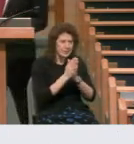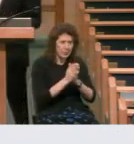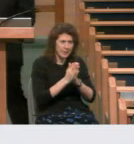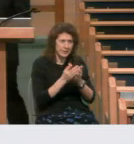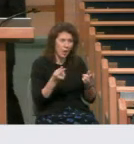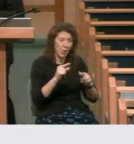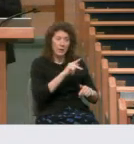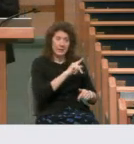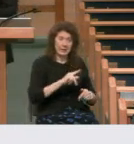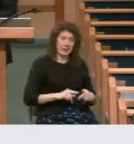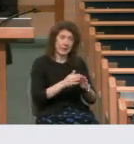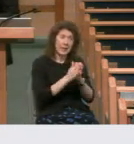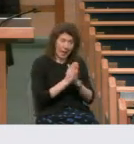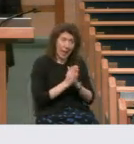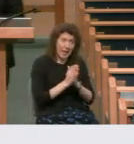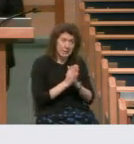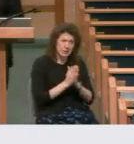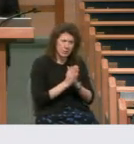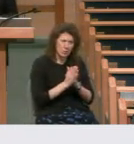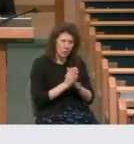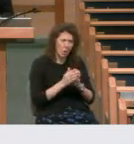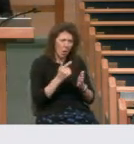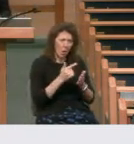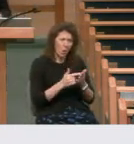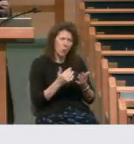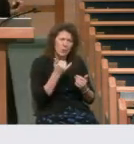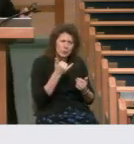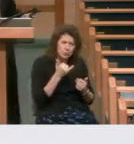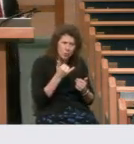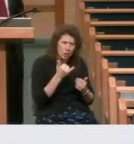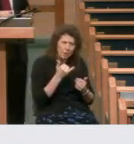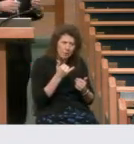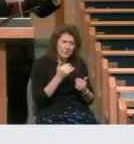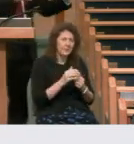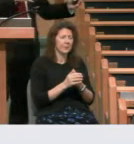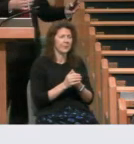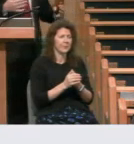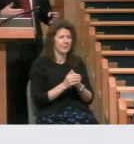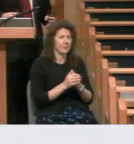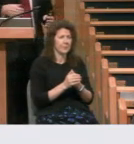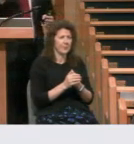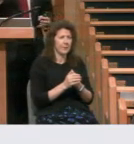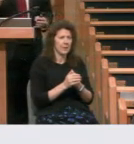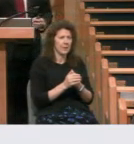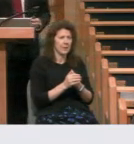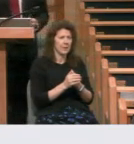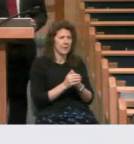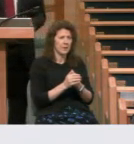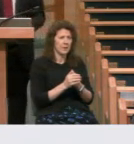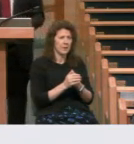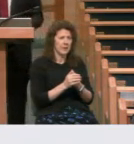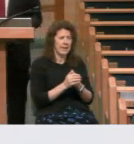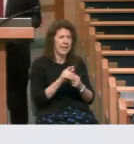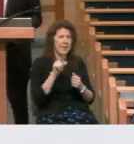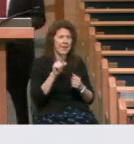why is your face so long? What's going on? What do you need from me? After he talks to him about it, he says, what do you need from me? And he says, in that moment he prayed,